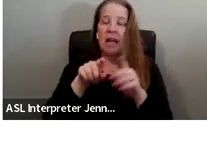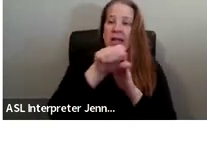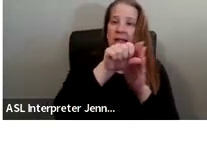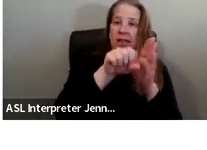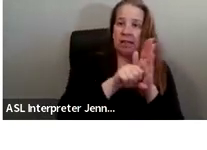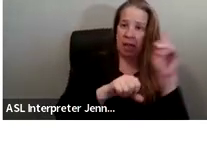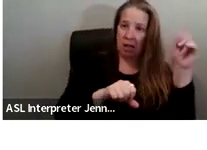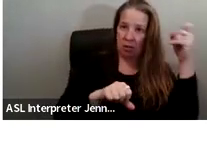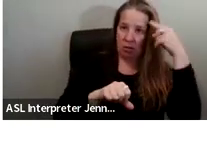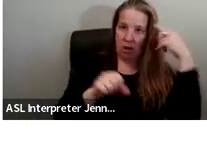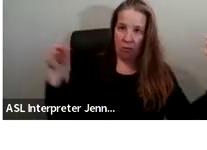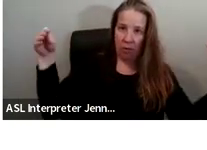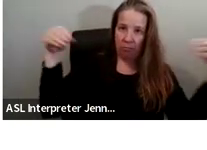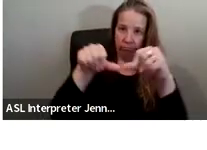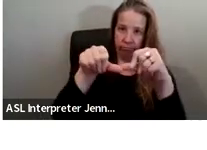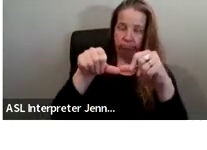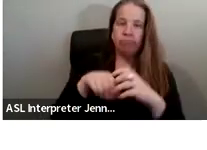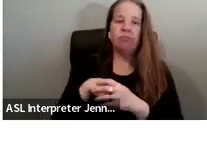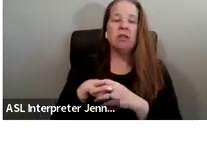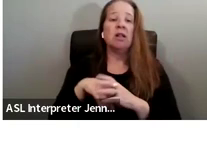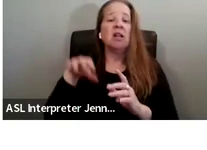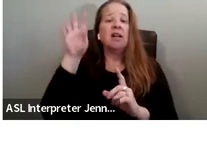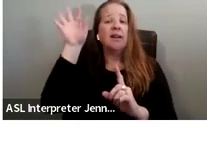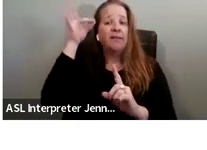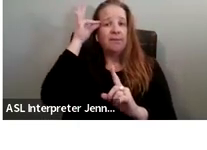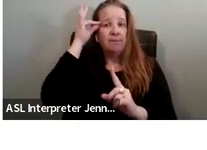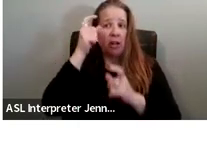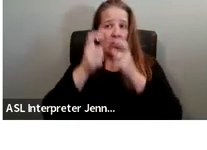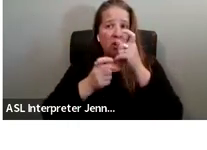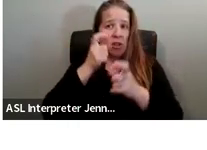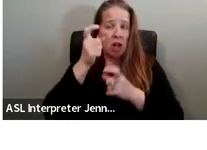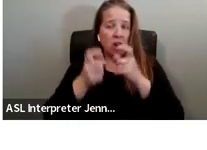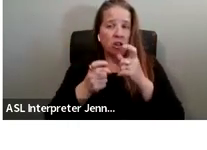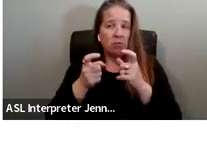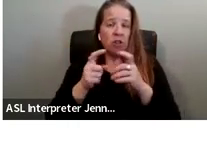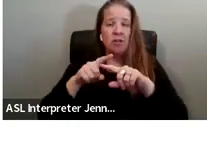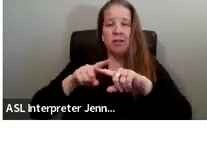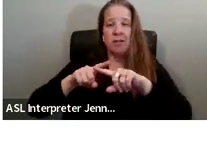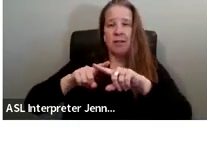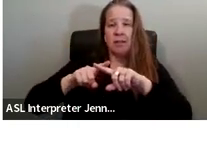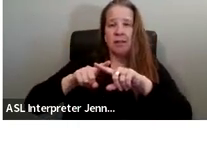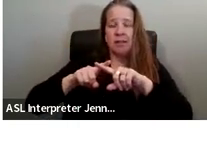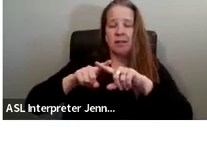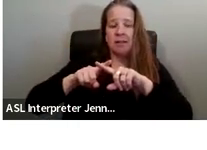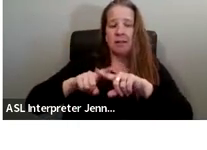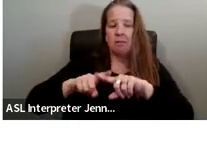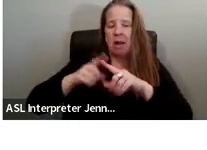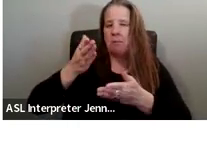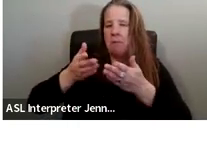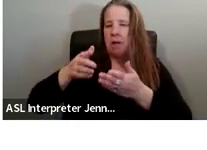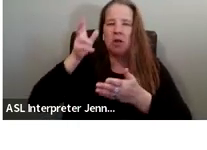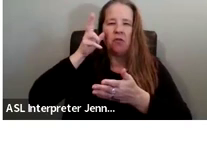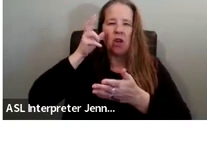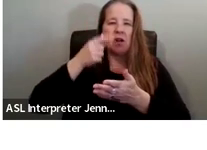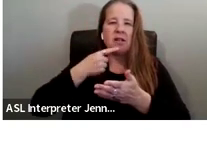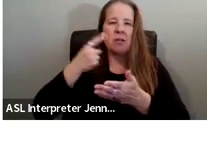government. So federal contributions are governed by the what you may have heard, you might have heard someone